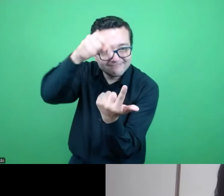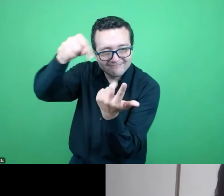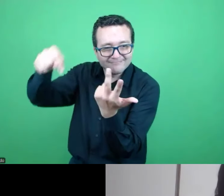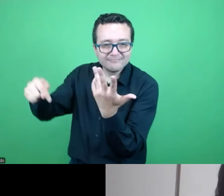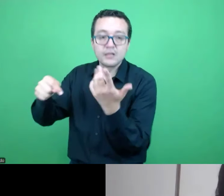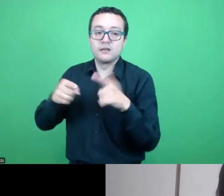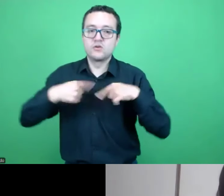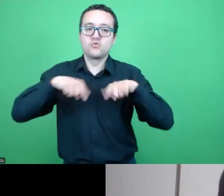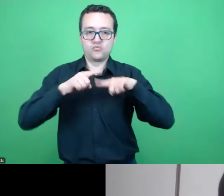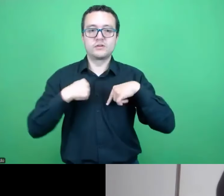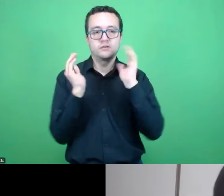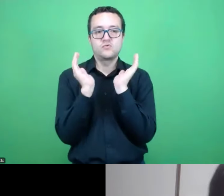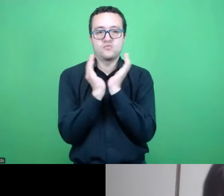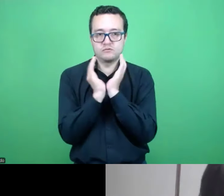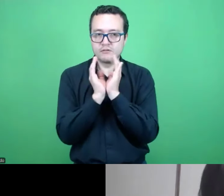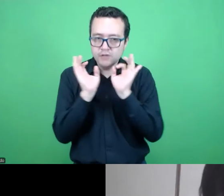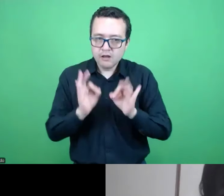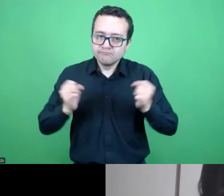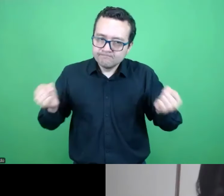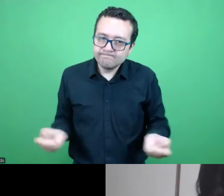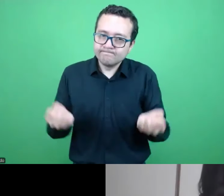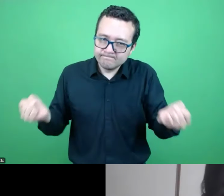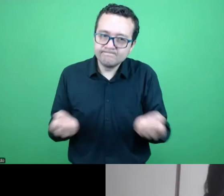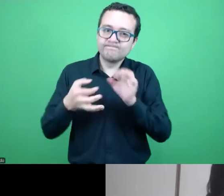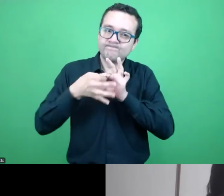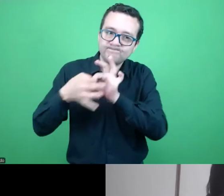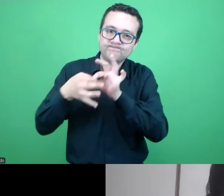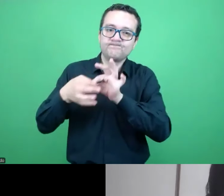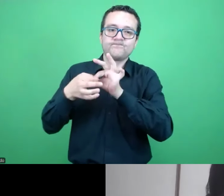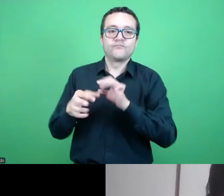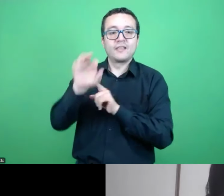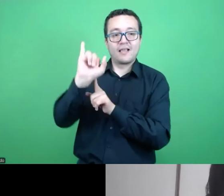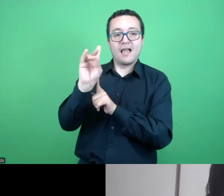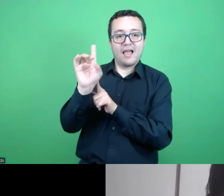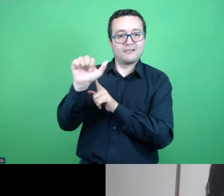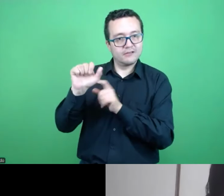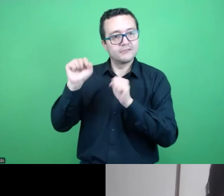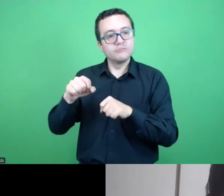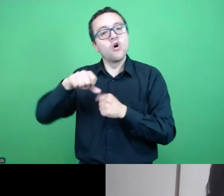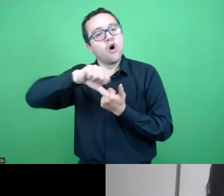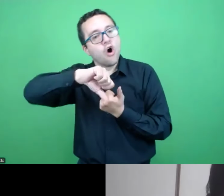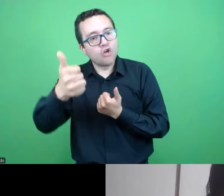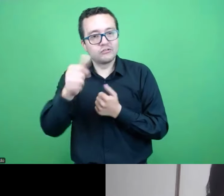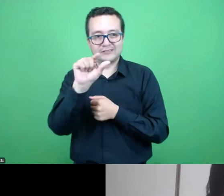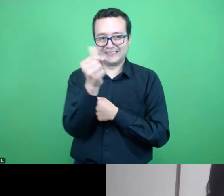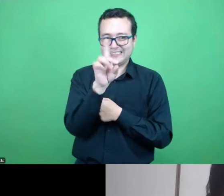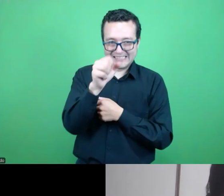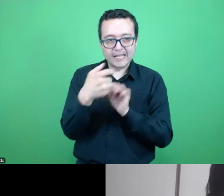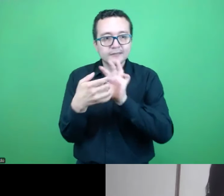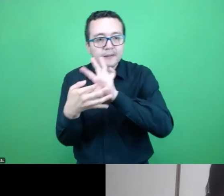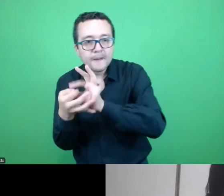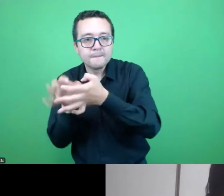that our commitments are not only broad, but also have targets that are linked to the